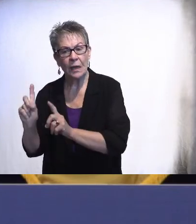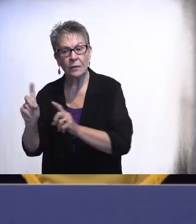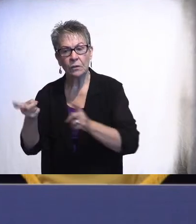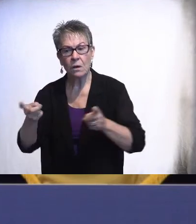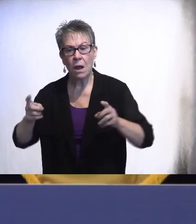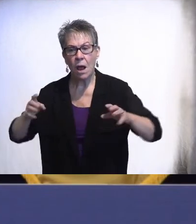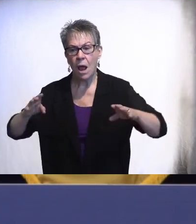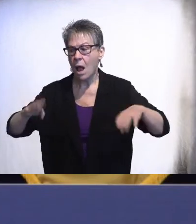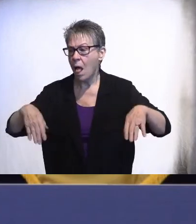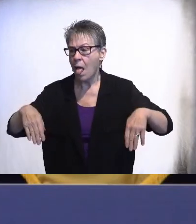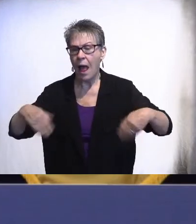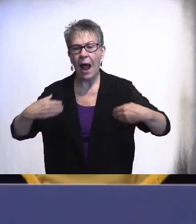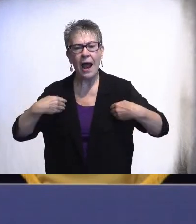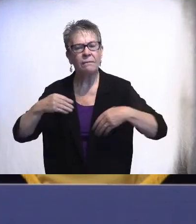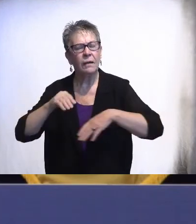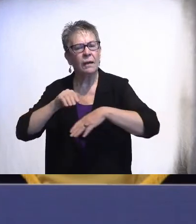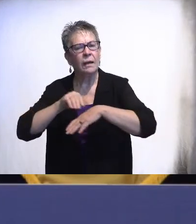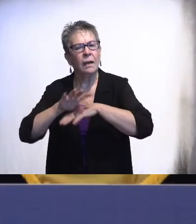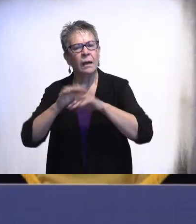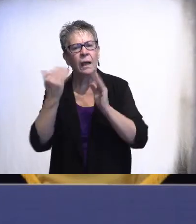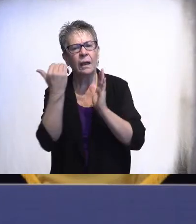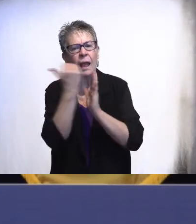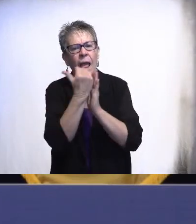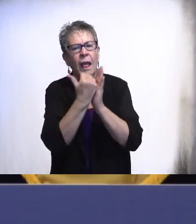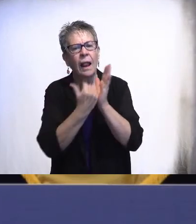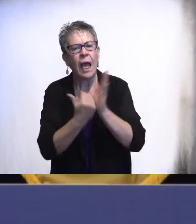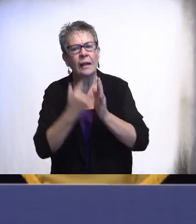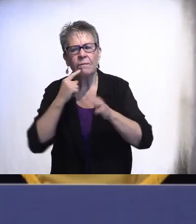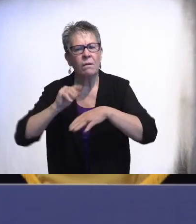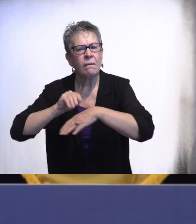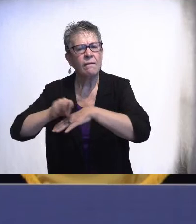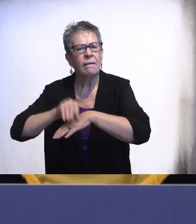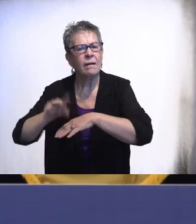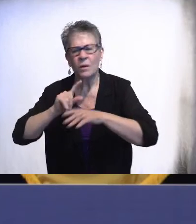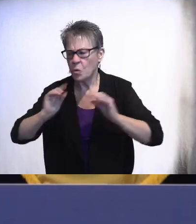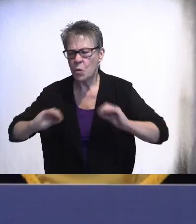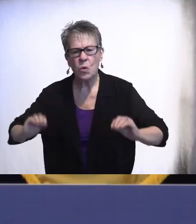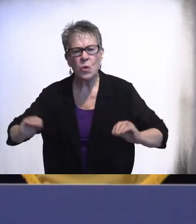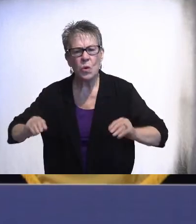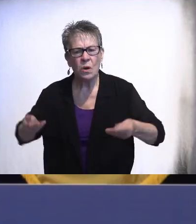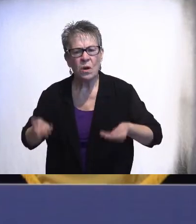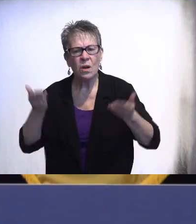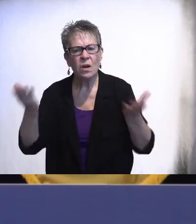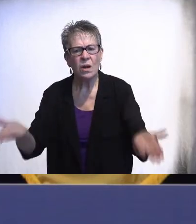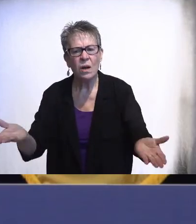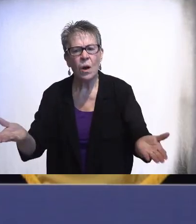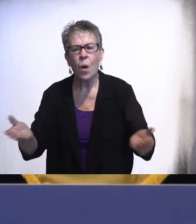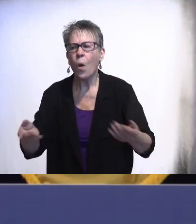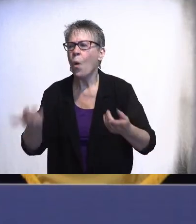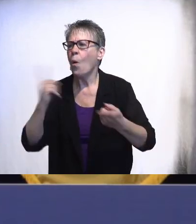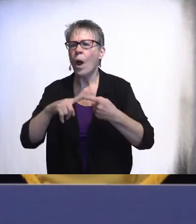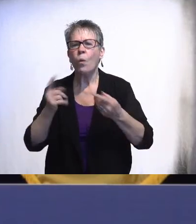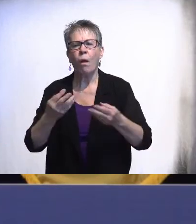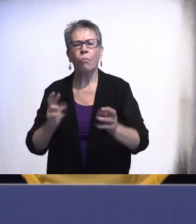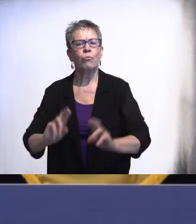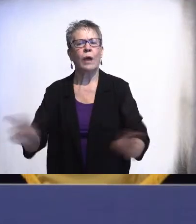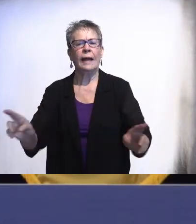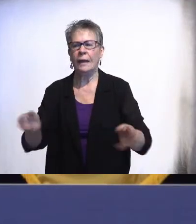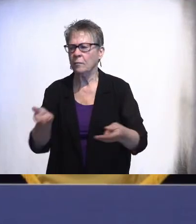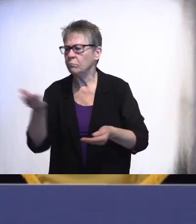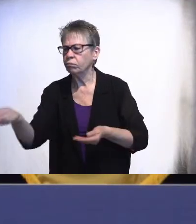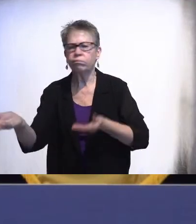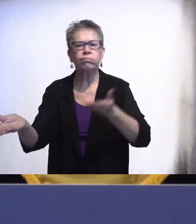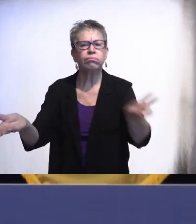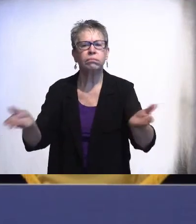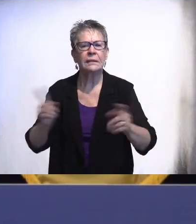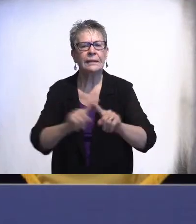guidance to say when it comes out, and when can we expect that guidance? Along with that, will there be any kind of mechanism to reinstate the mask mandate if